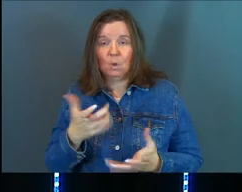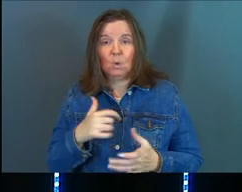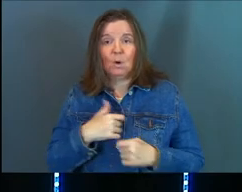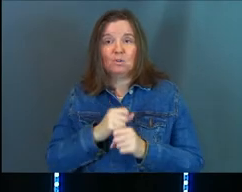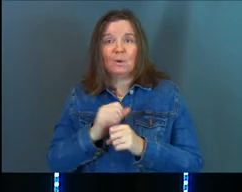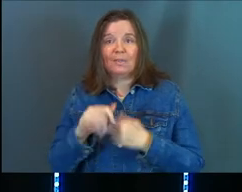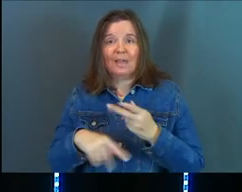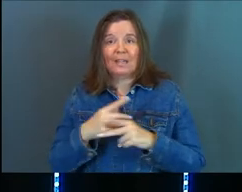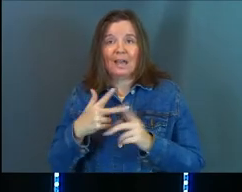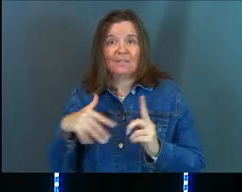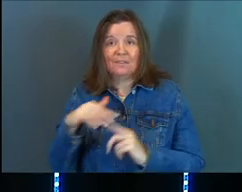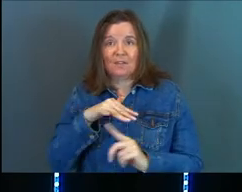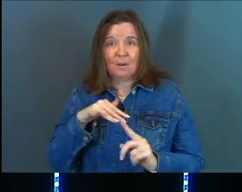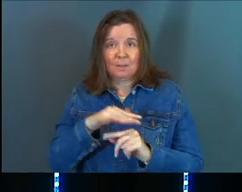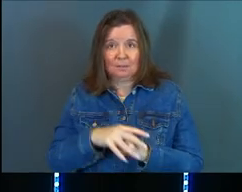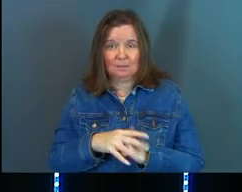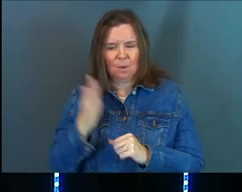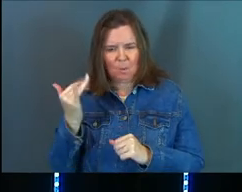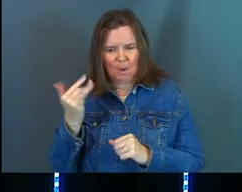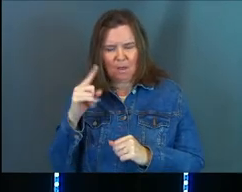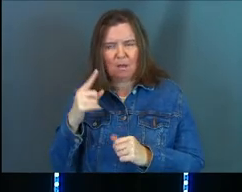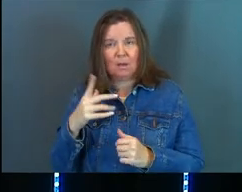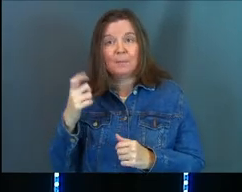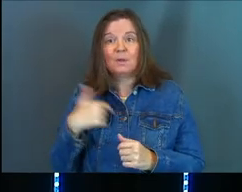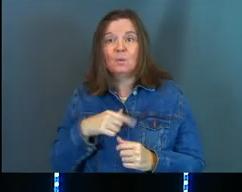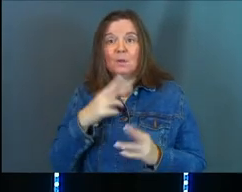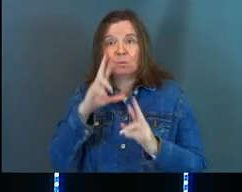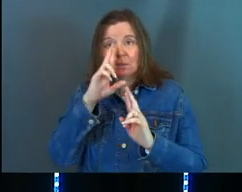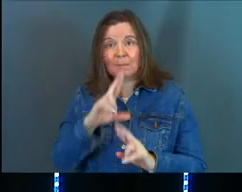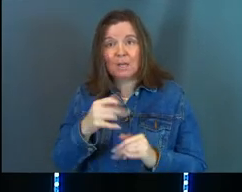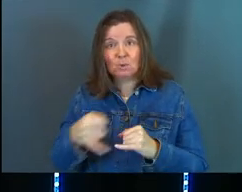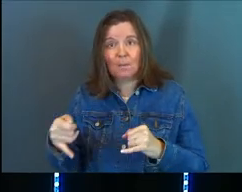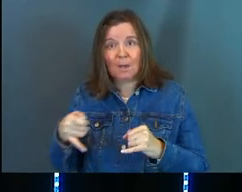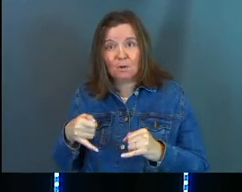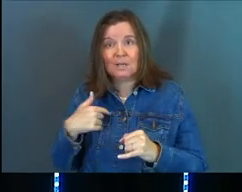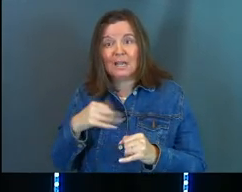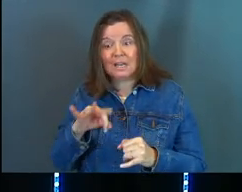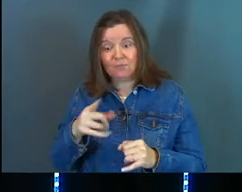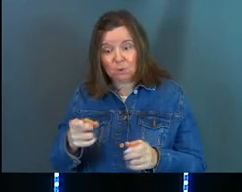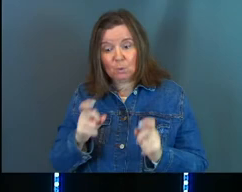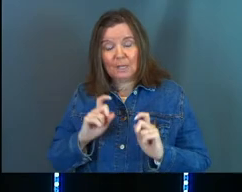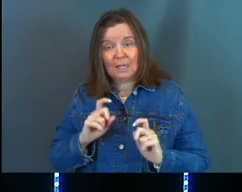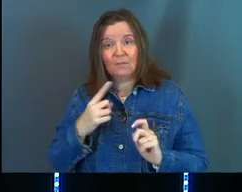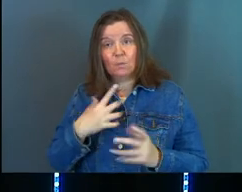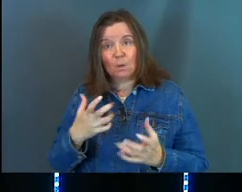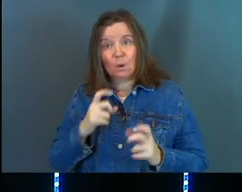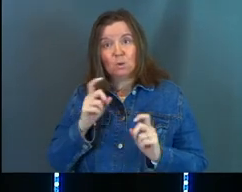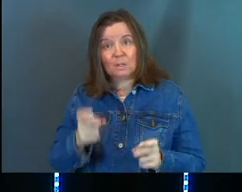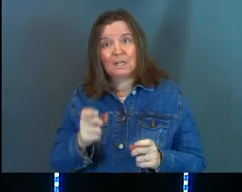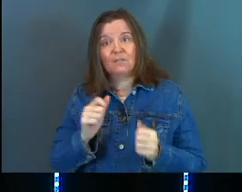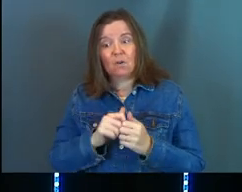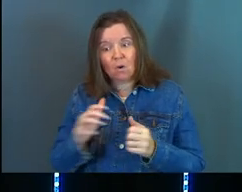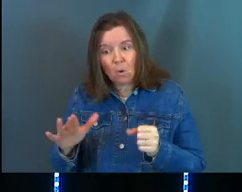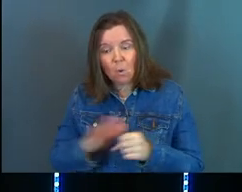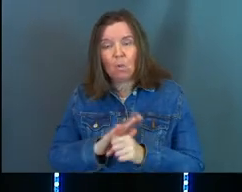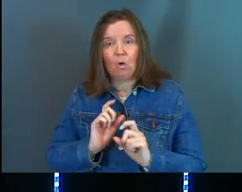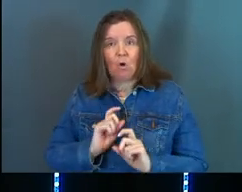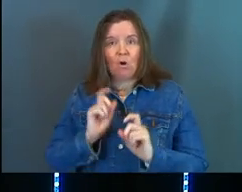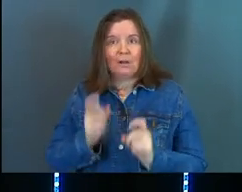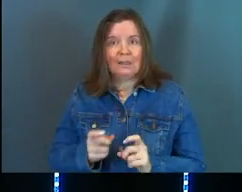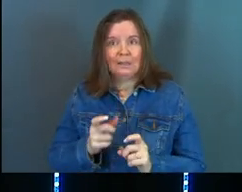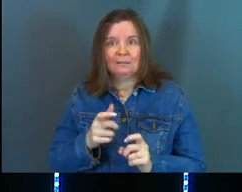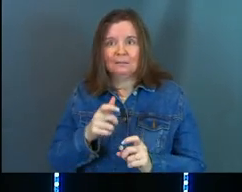don't want to create that kind of an environment. Why? Because we respect your boundaries, and if you give, we want you to give